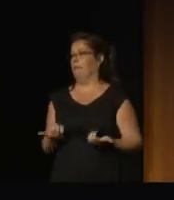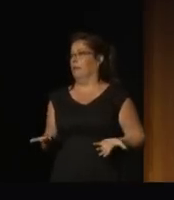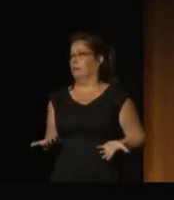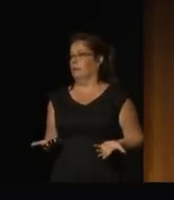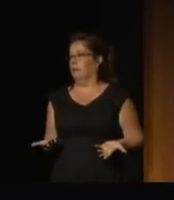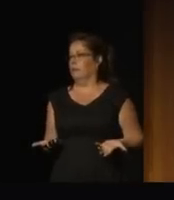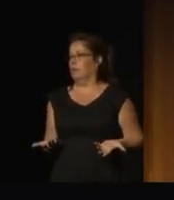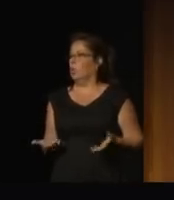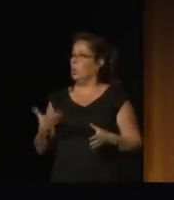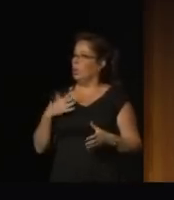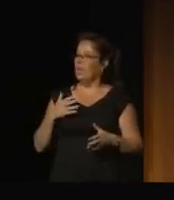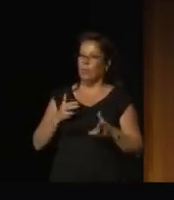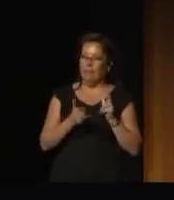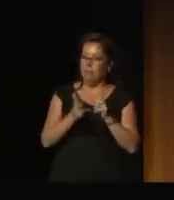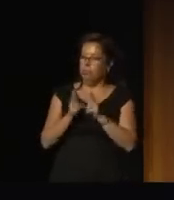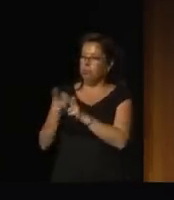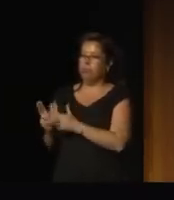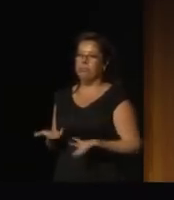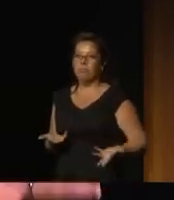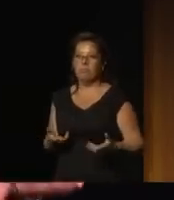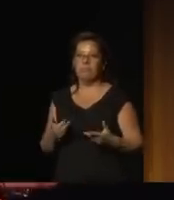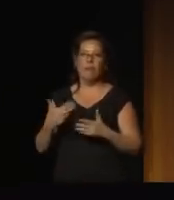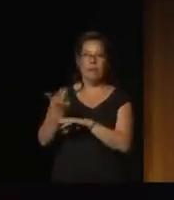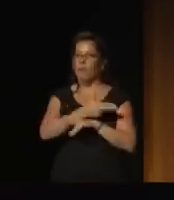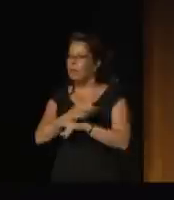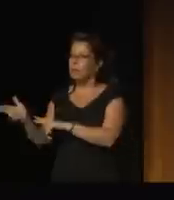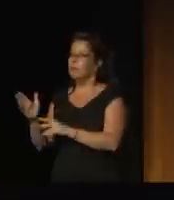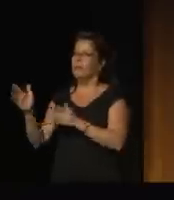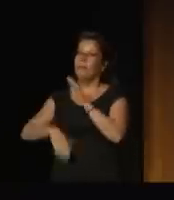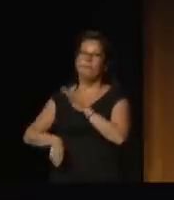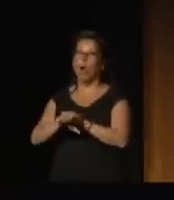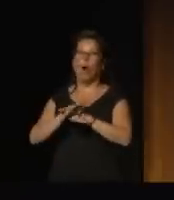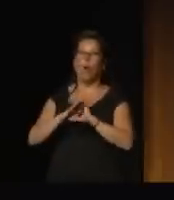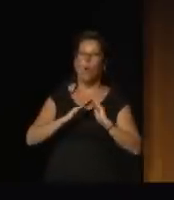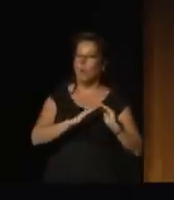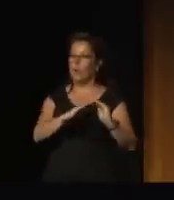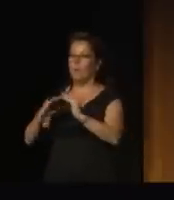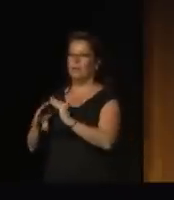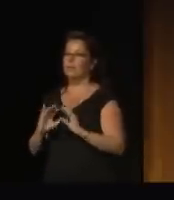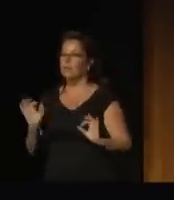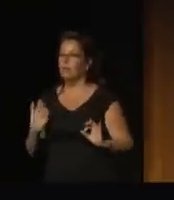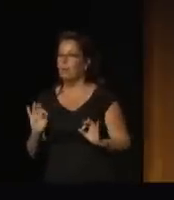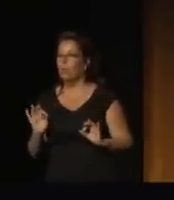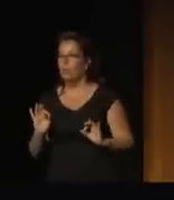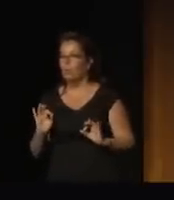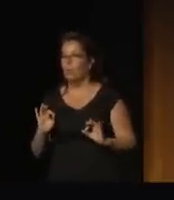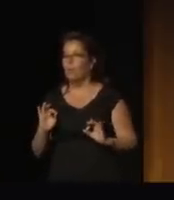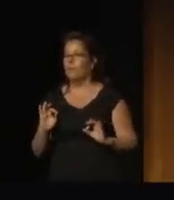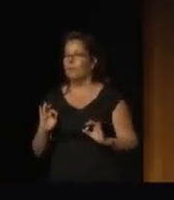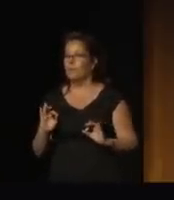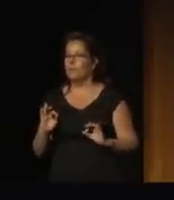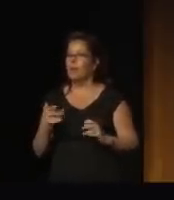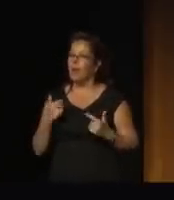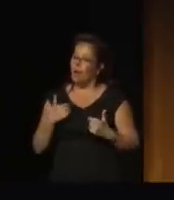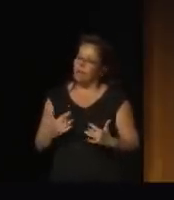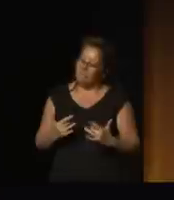you don't need to have the weapon that's going to go through the walls and kill the whole neighborhood. That's not what you need. So I think that we're going to see some